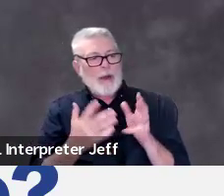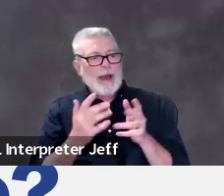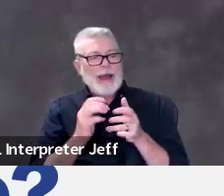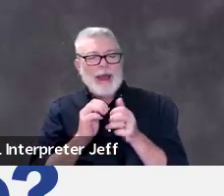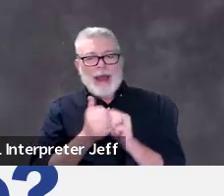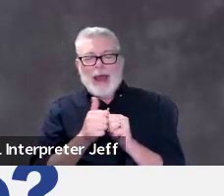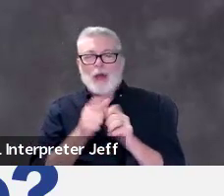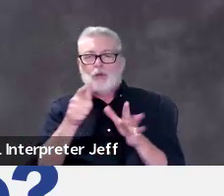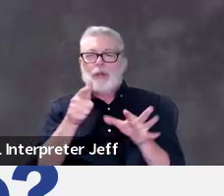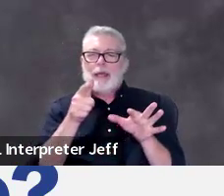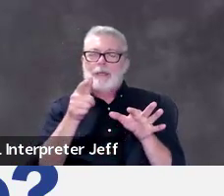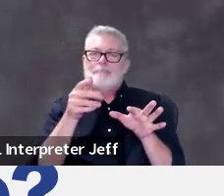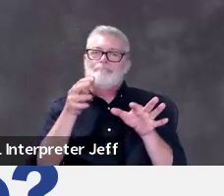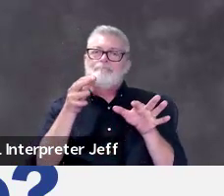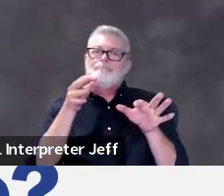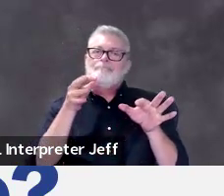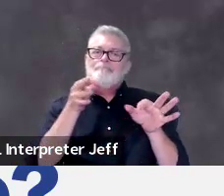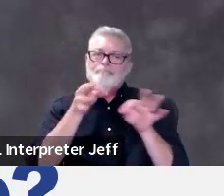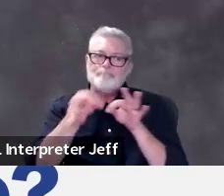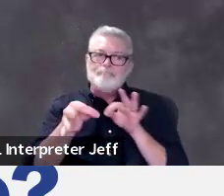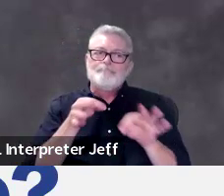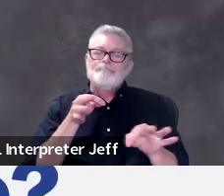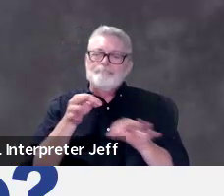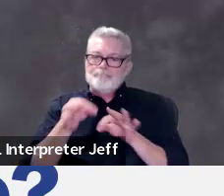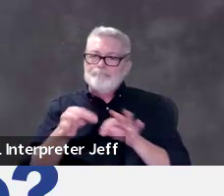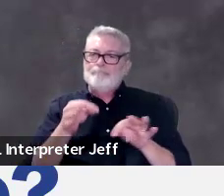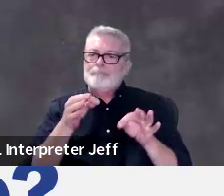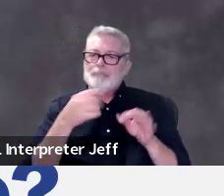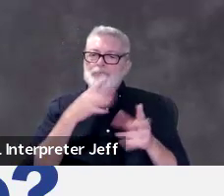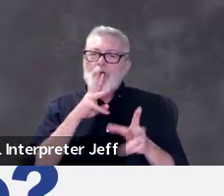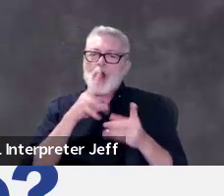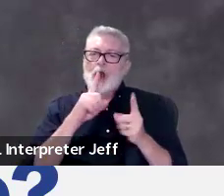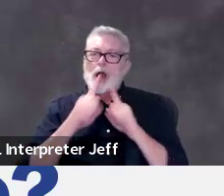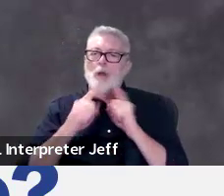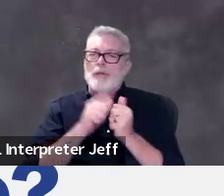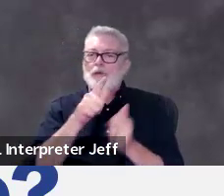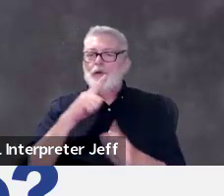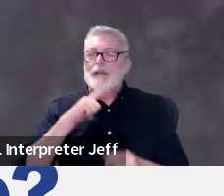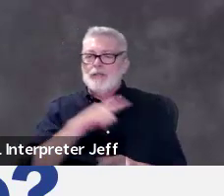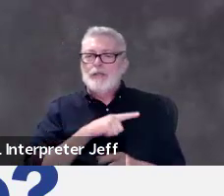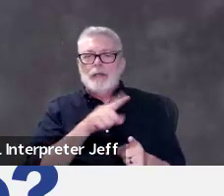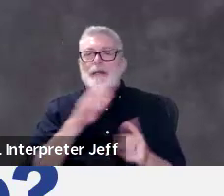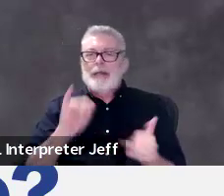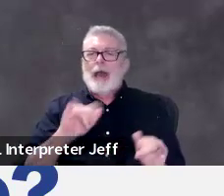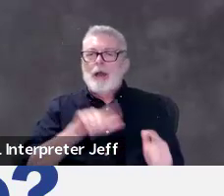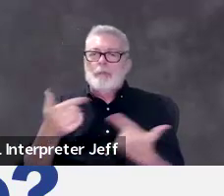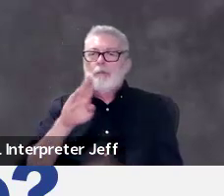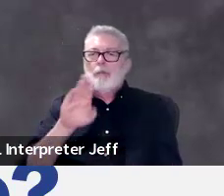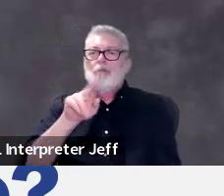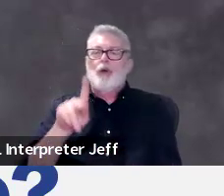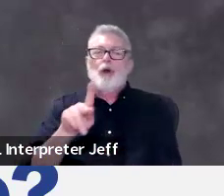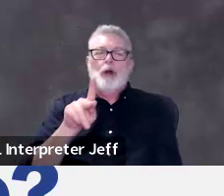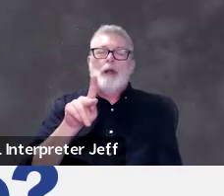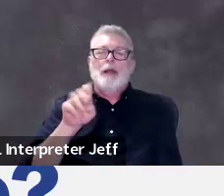might want to construct what you say to your legislator. Brooke, I'm going to turn it over to you because I just keep